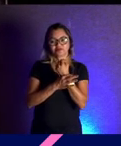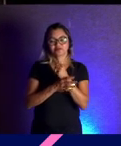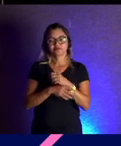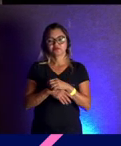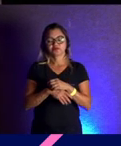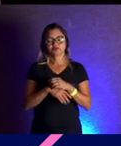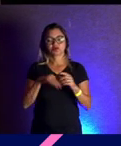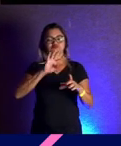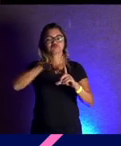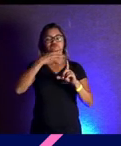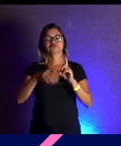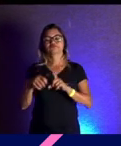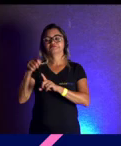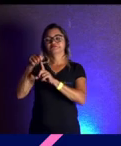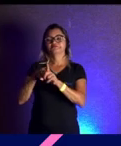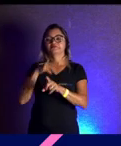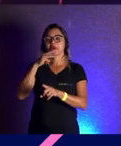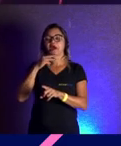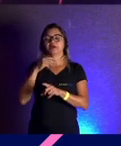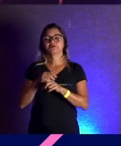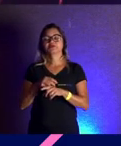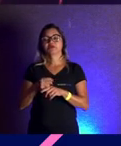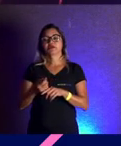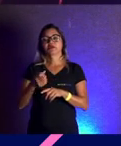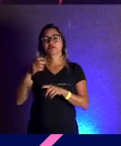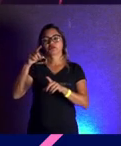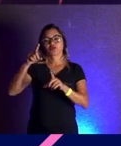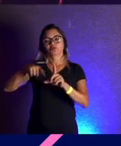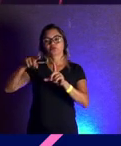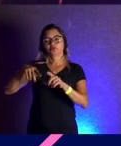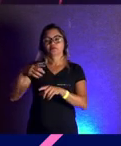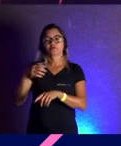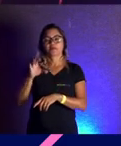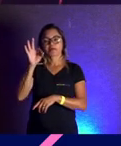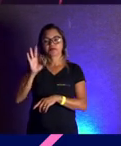April 4th. And that's what they give to the Security Council.